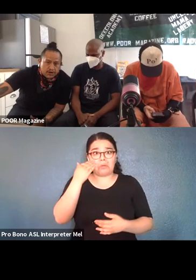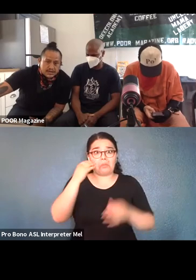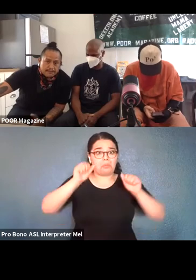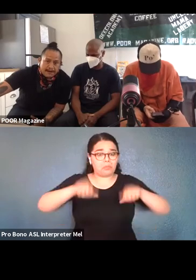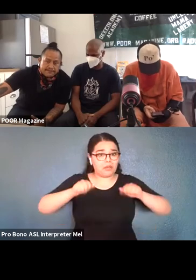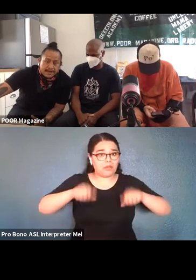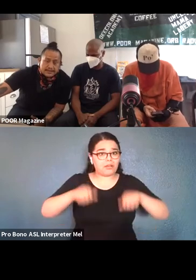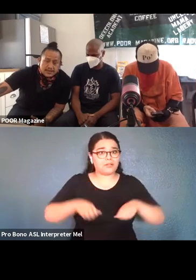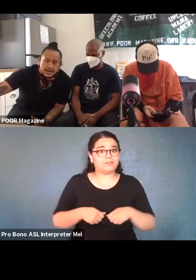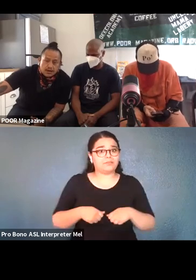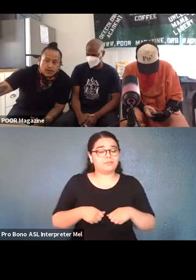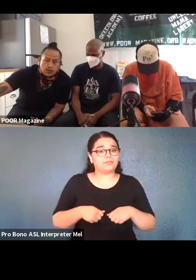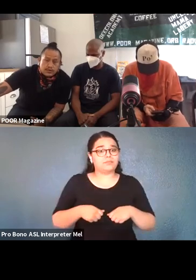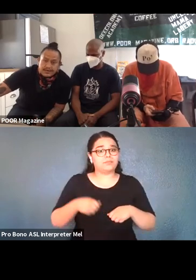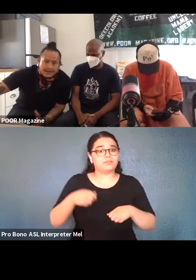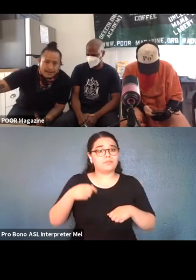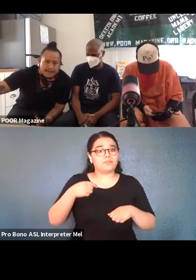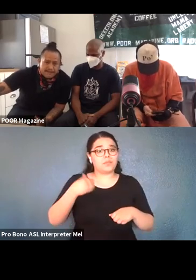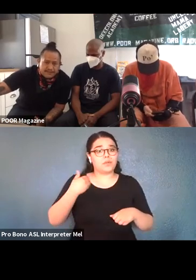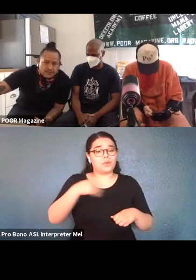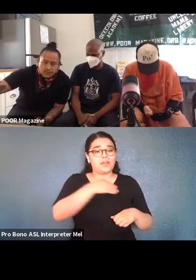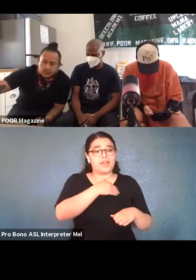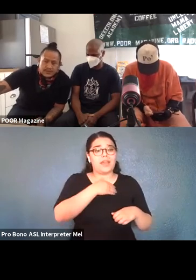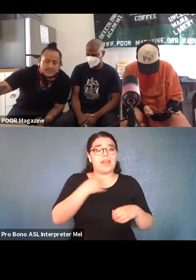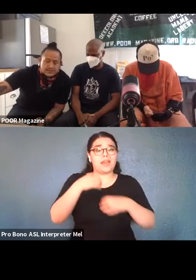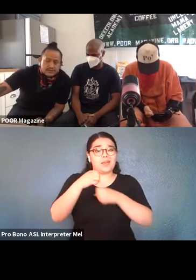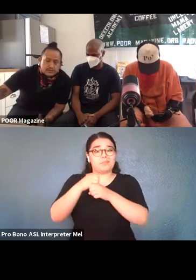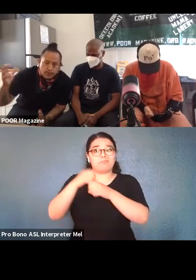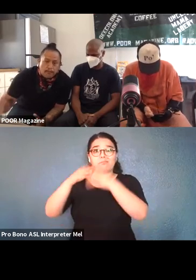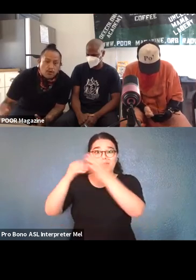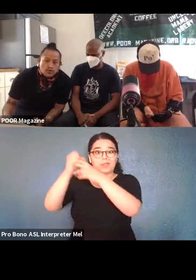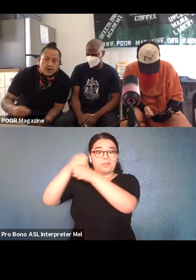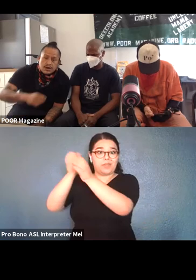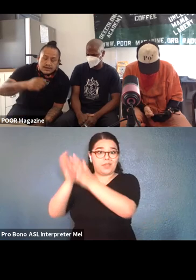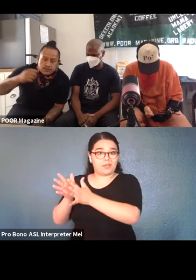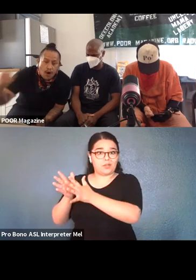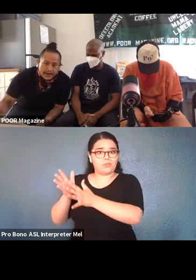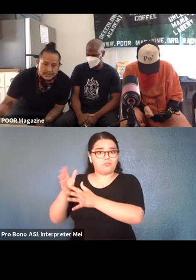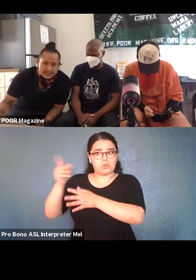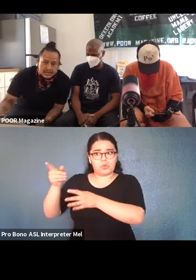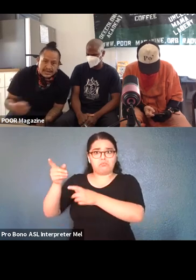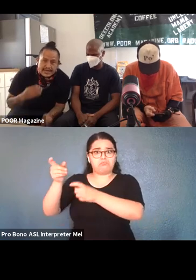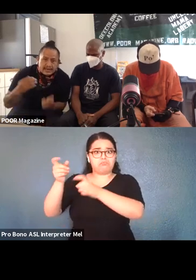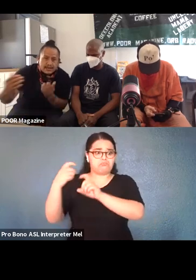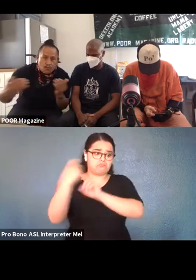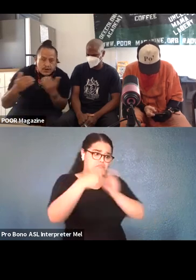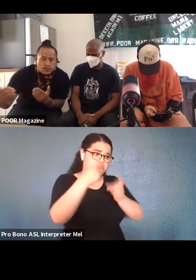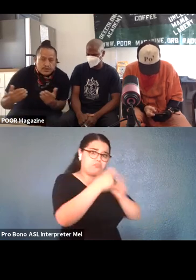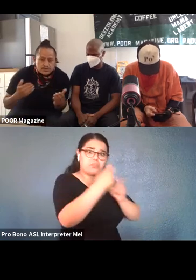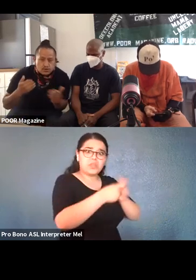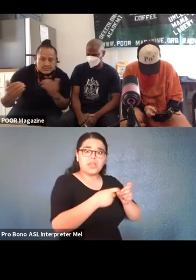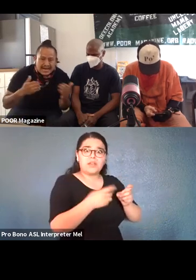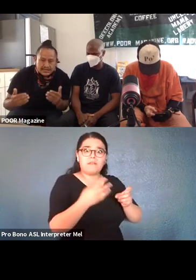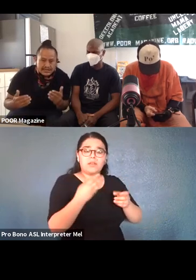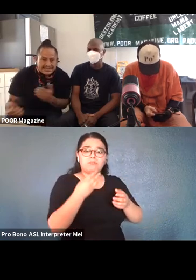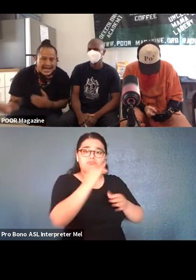an architect, Bob Thies, who did about $15,000 to $20,000 pro bono in drawings. Again, working with